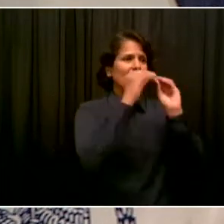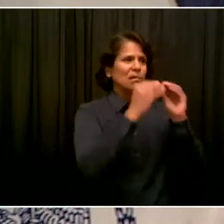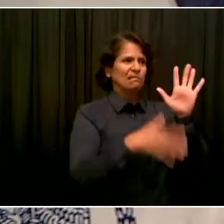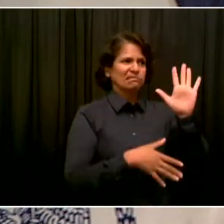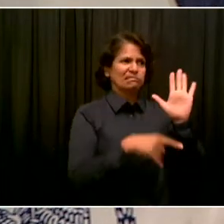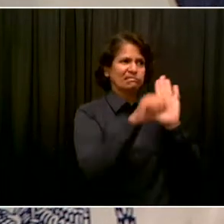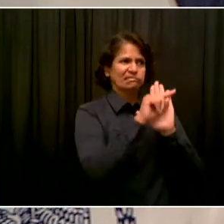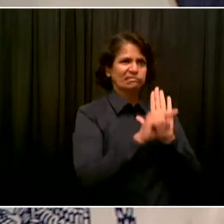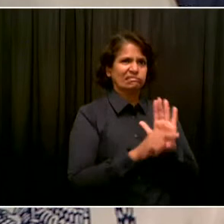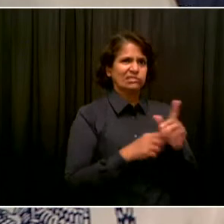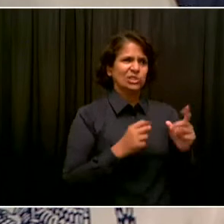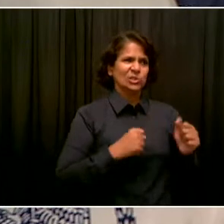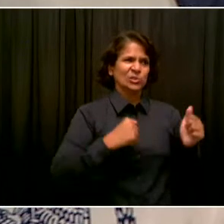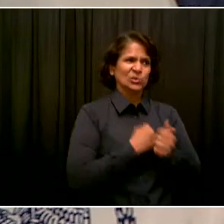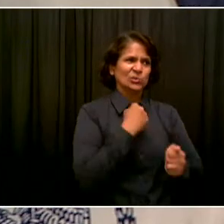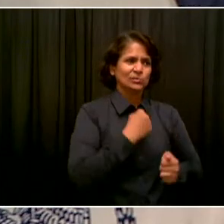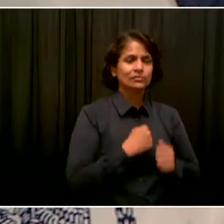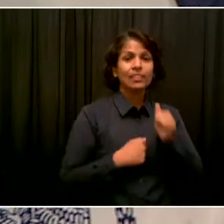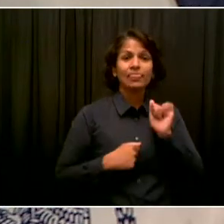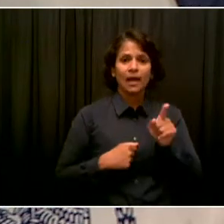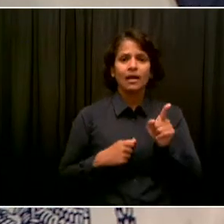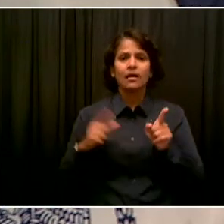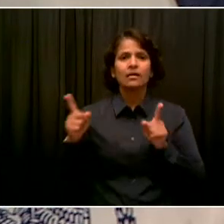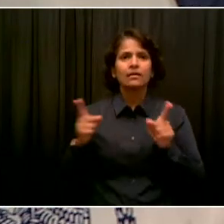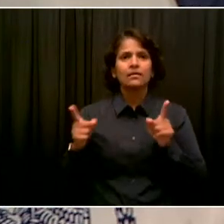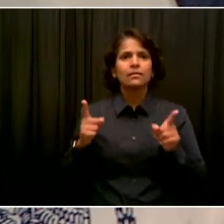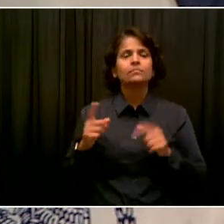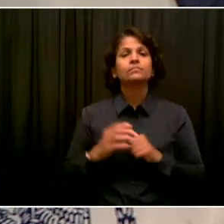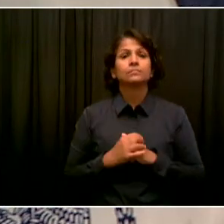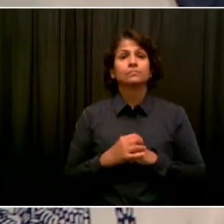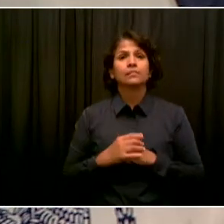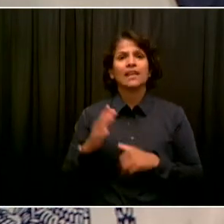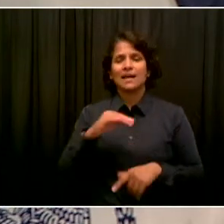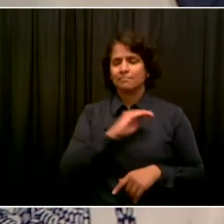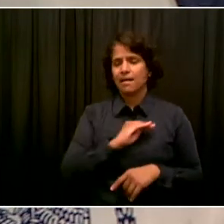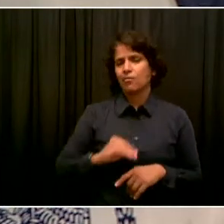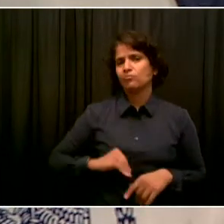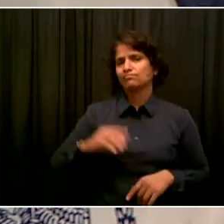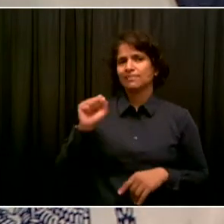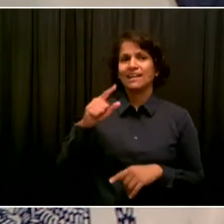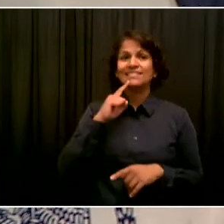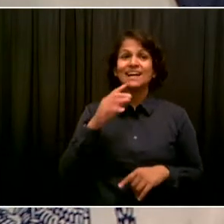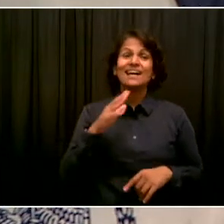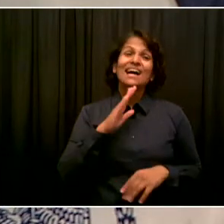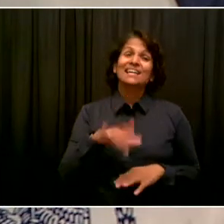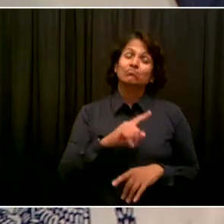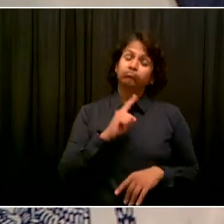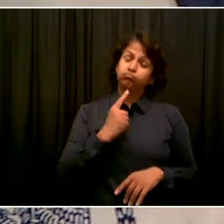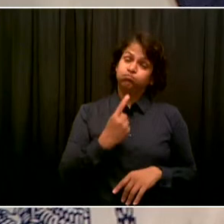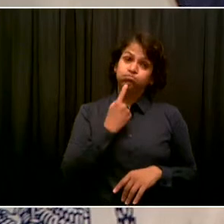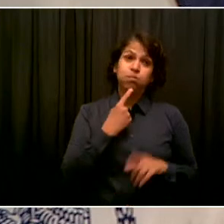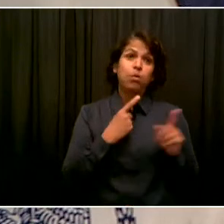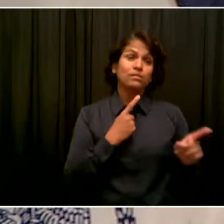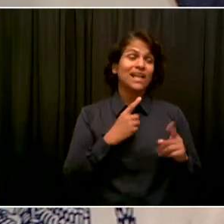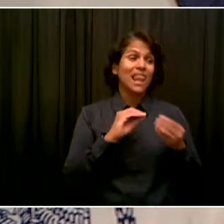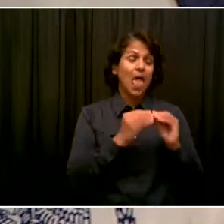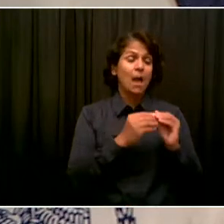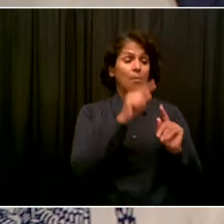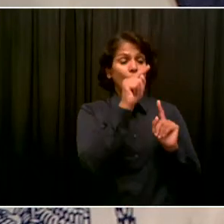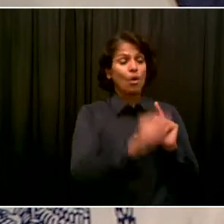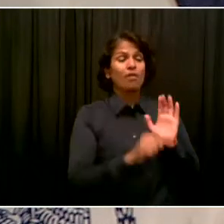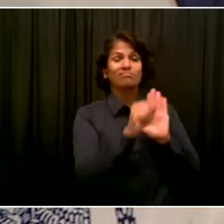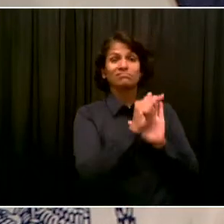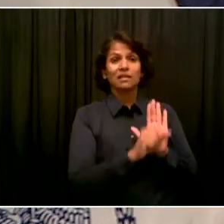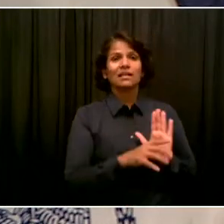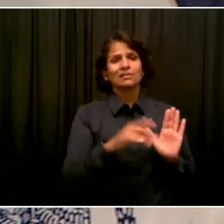question. The disappointing was what you would expect, and so in some ways, you know, when you know something's because of COVID,